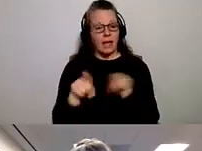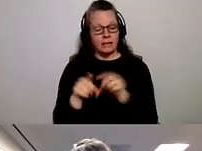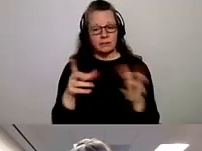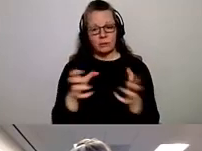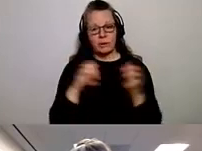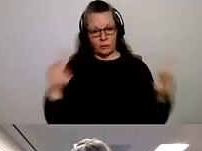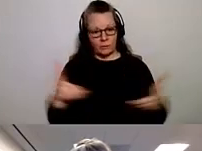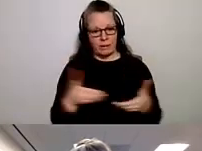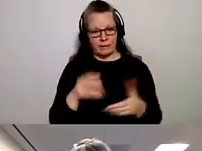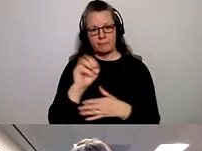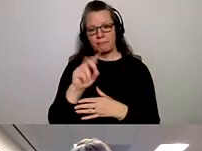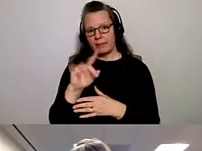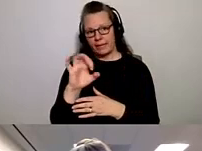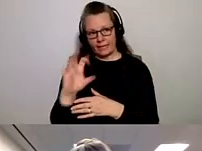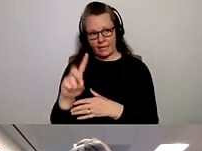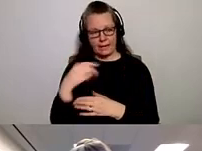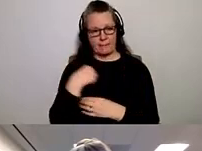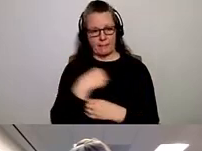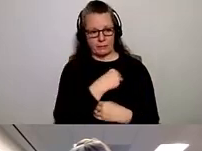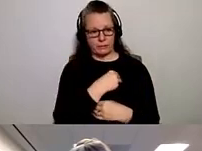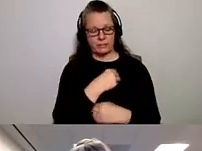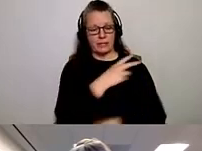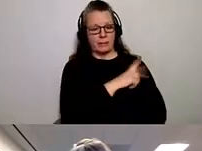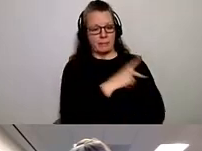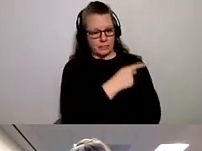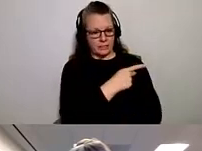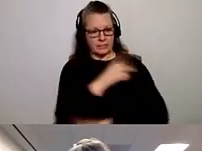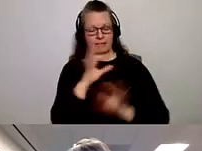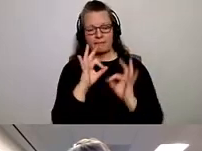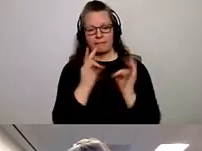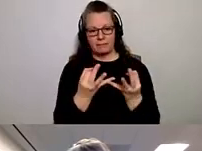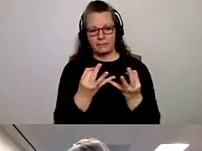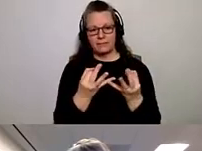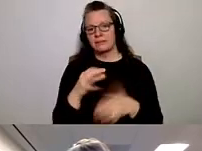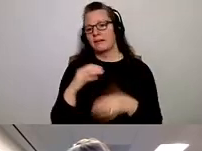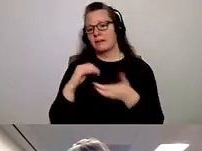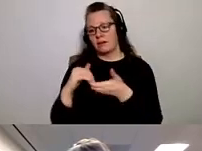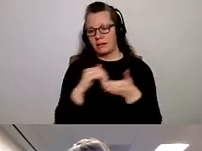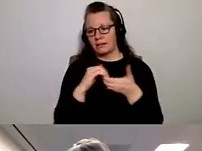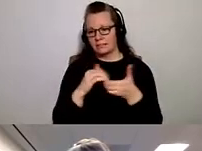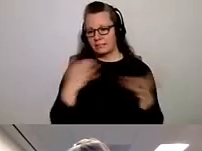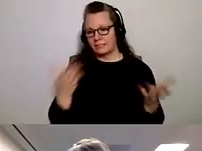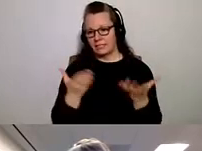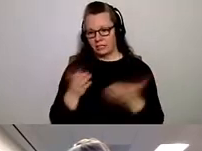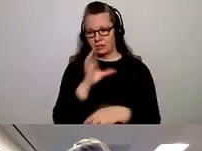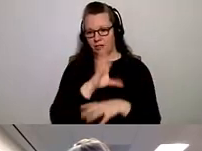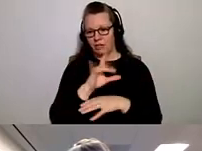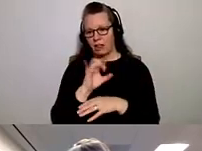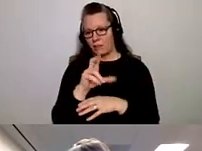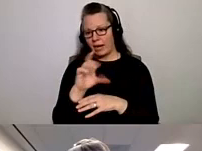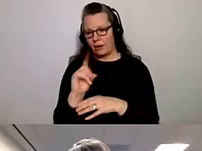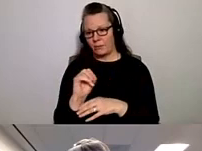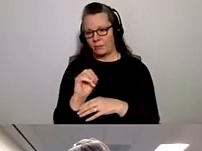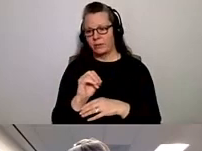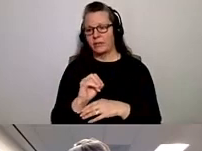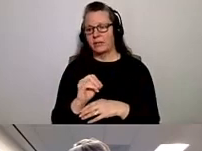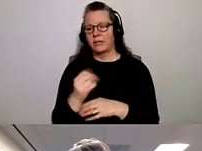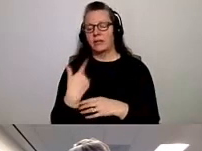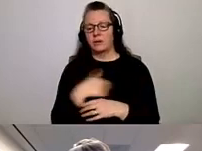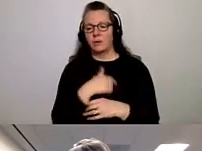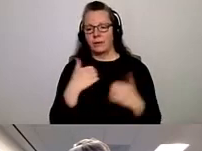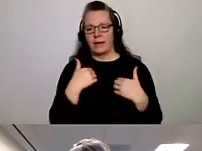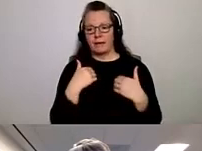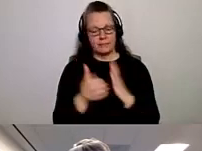Medicaid members, patients, families, and colleagues here in Colorado. We have a talented group of